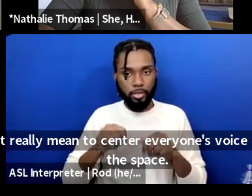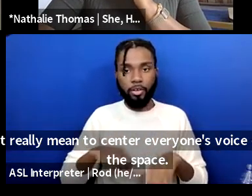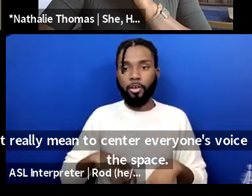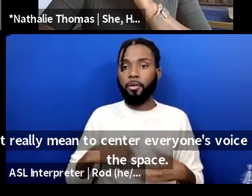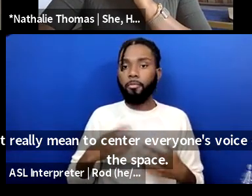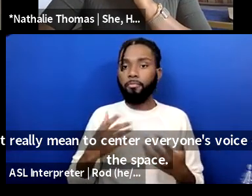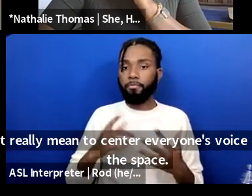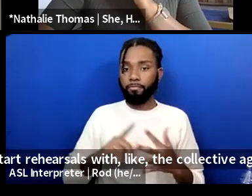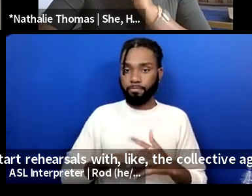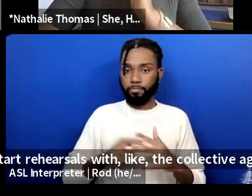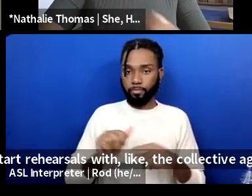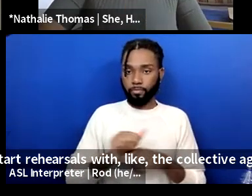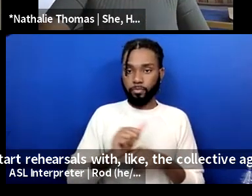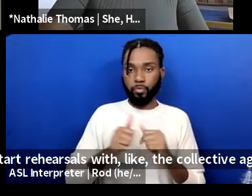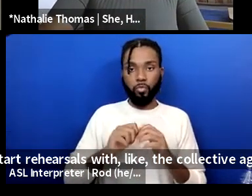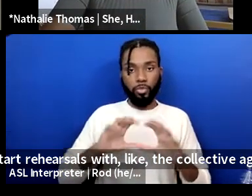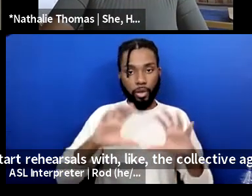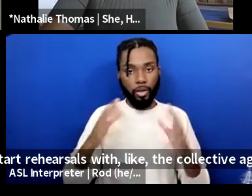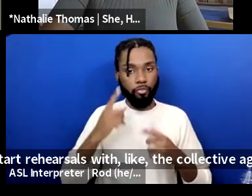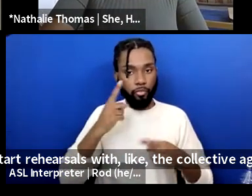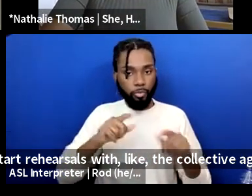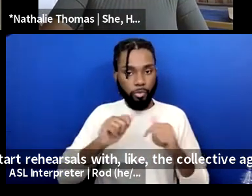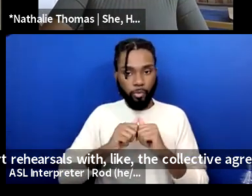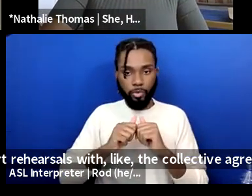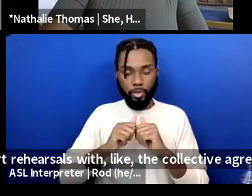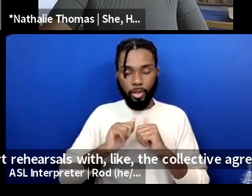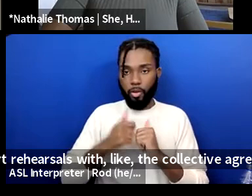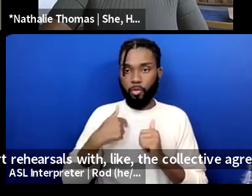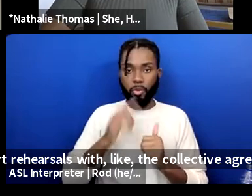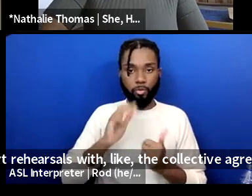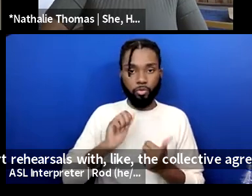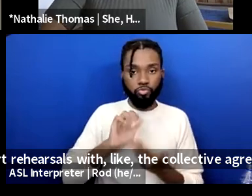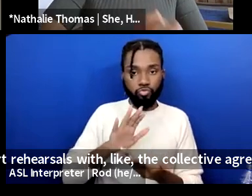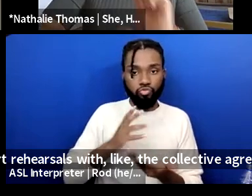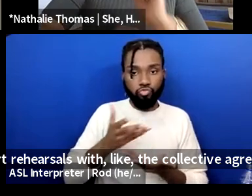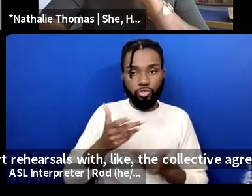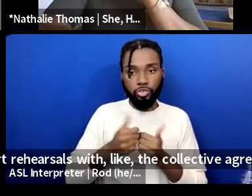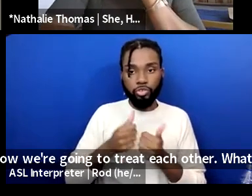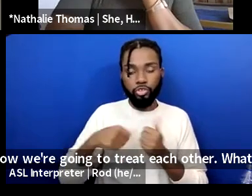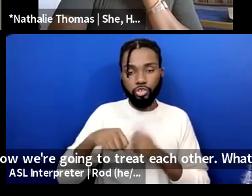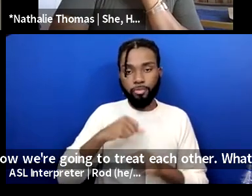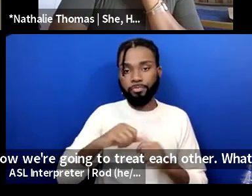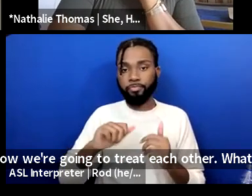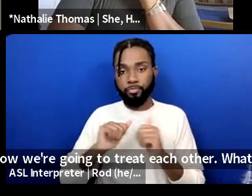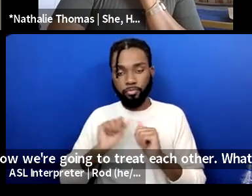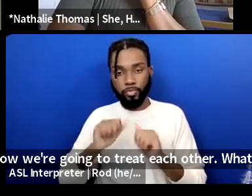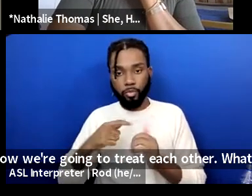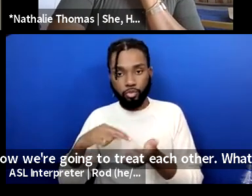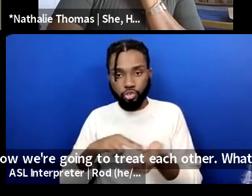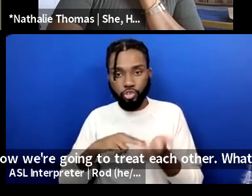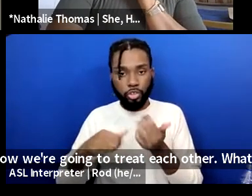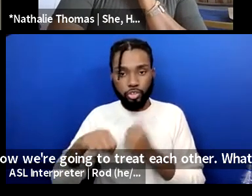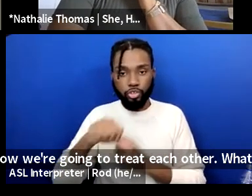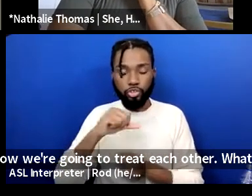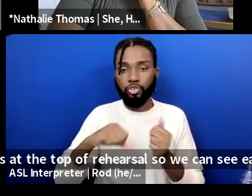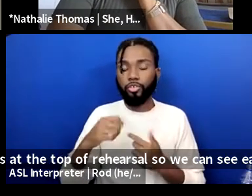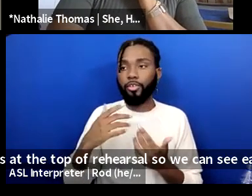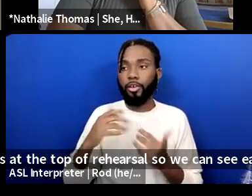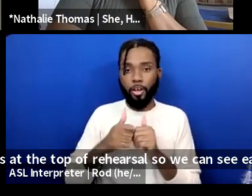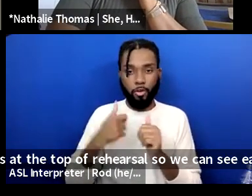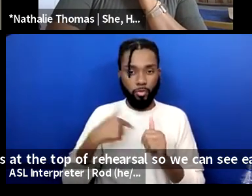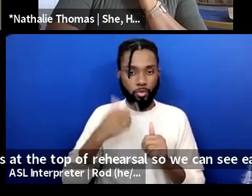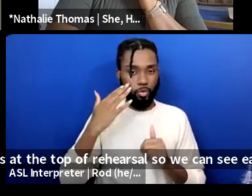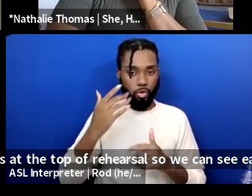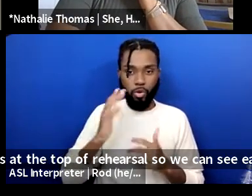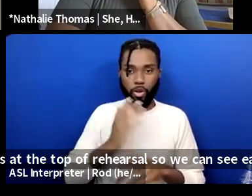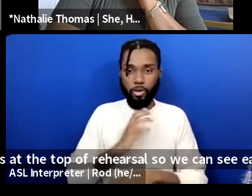the collective agreements of how we're going to treat each other. What does it check-ins at the top of rehearsal so we can see each other, know what energy we're bringing in the space, and not